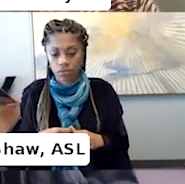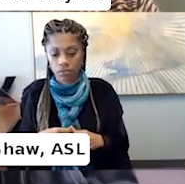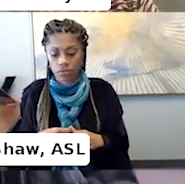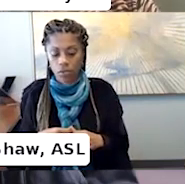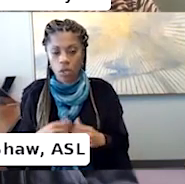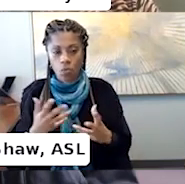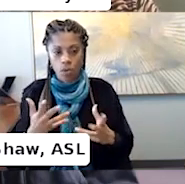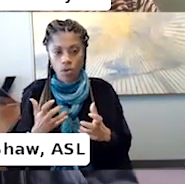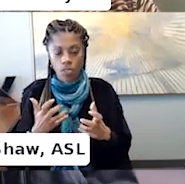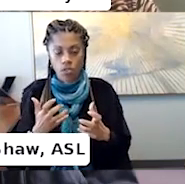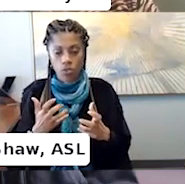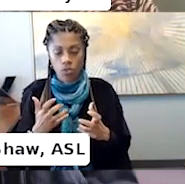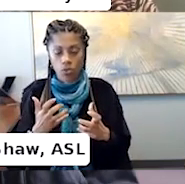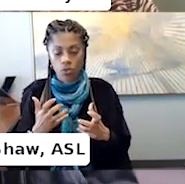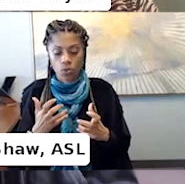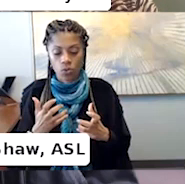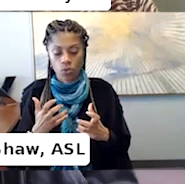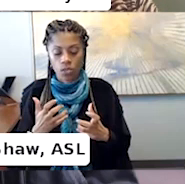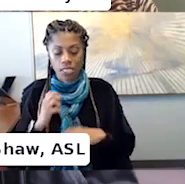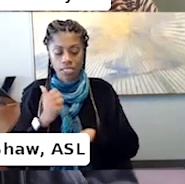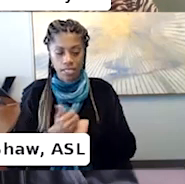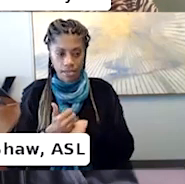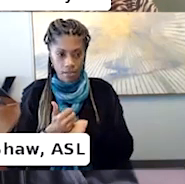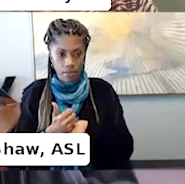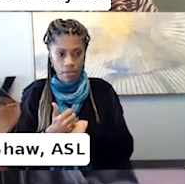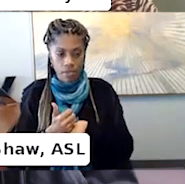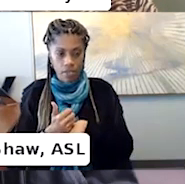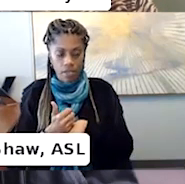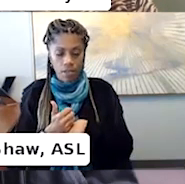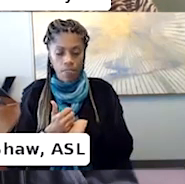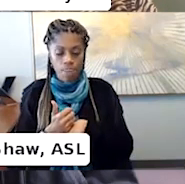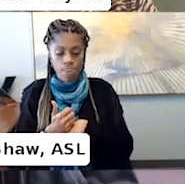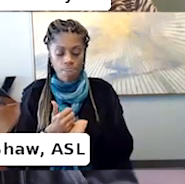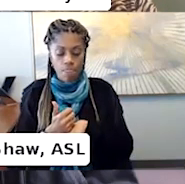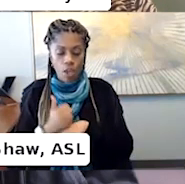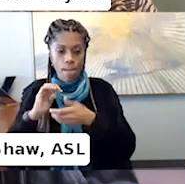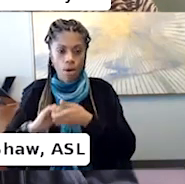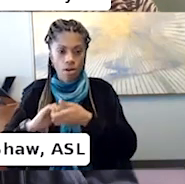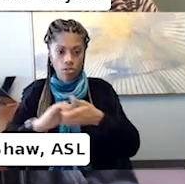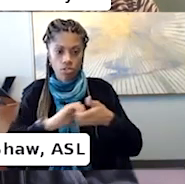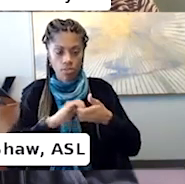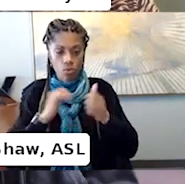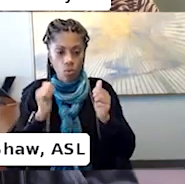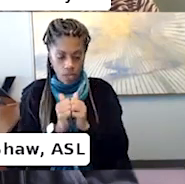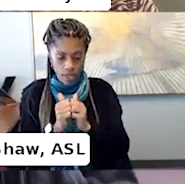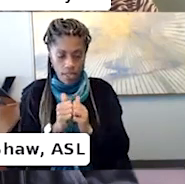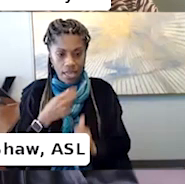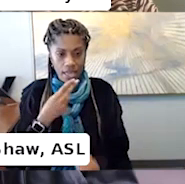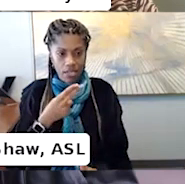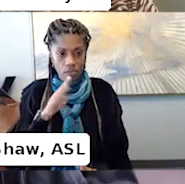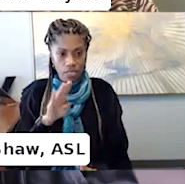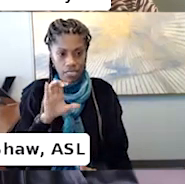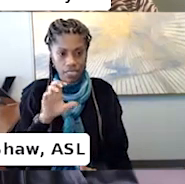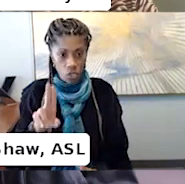training students out of HBCUs to be facilitators for us, because we think it's so important to have culturally